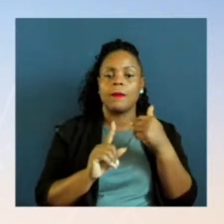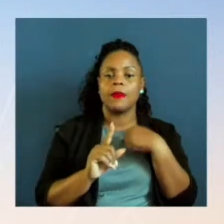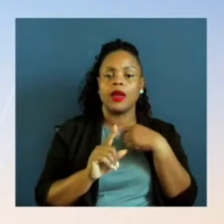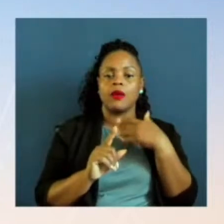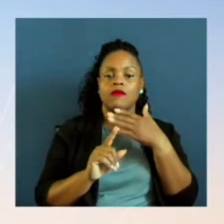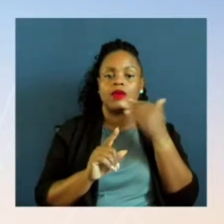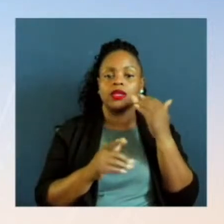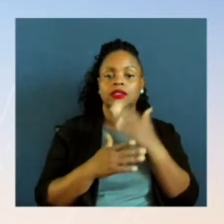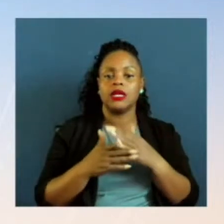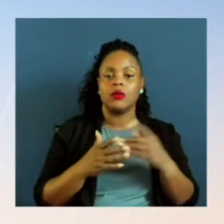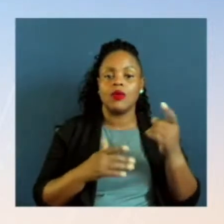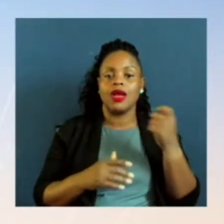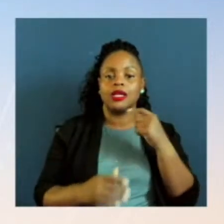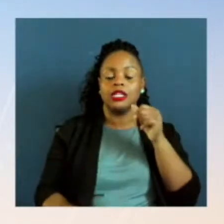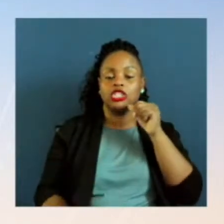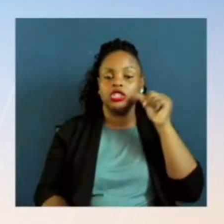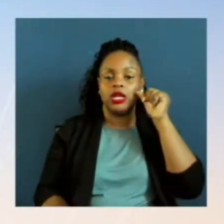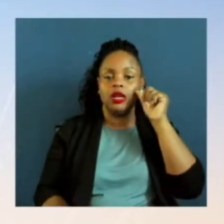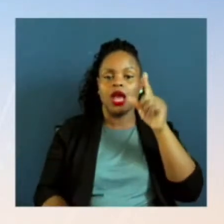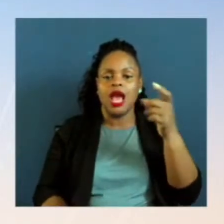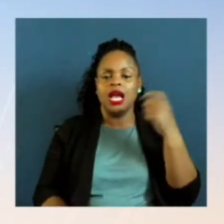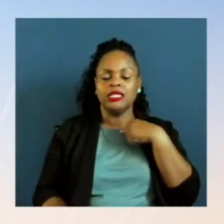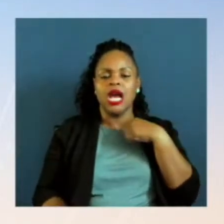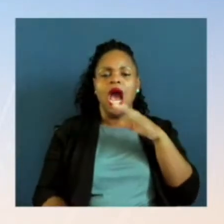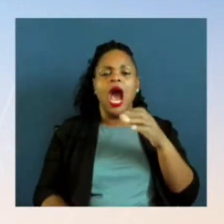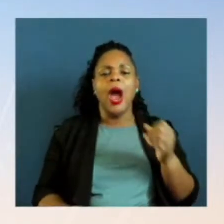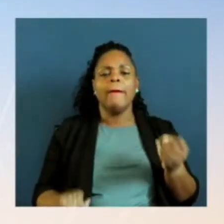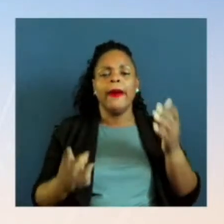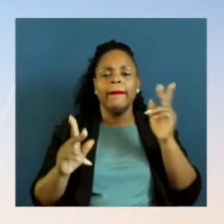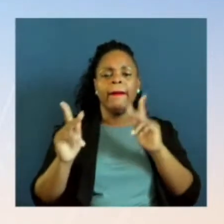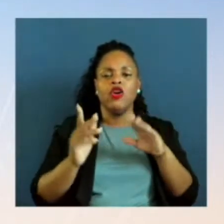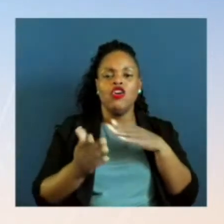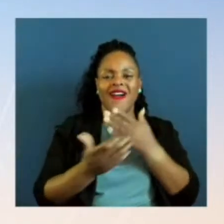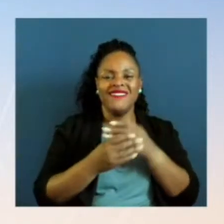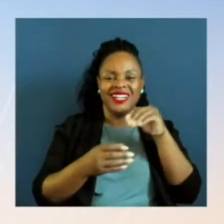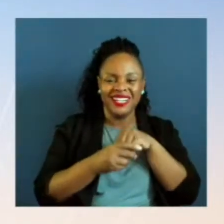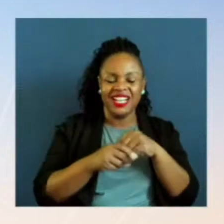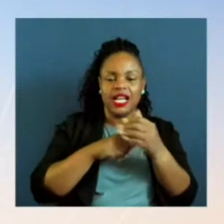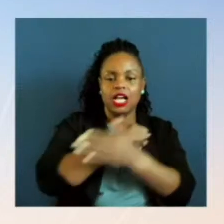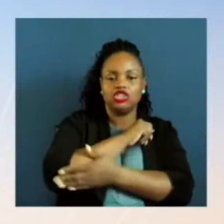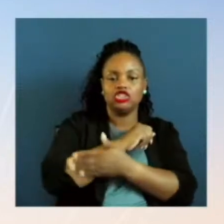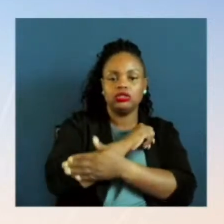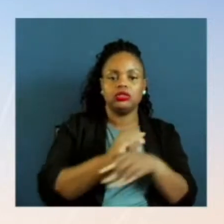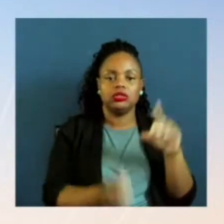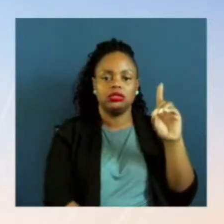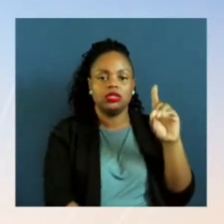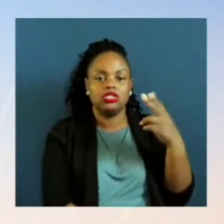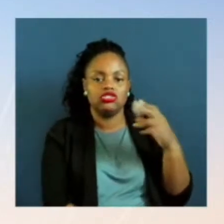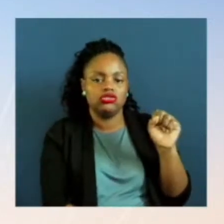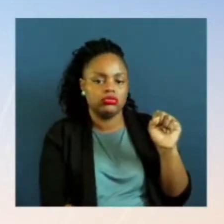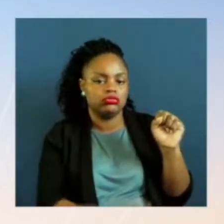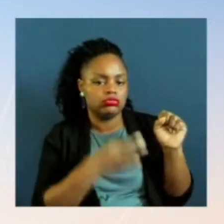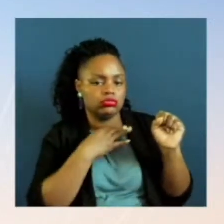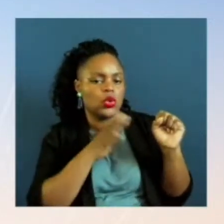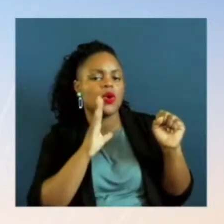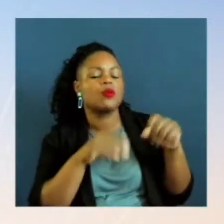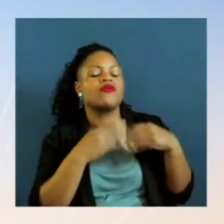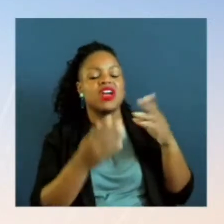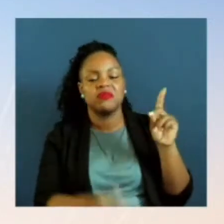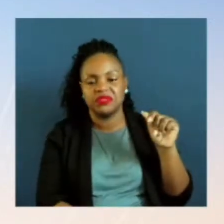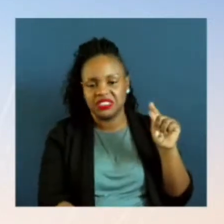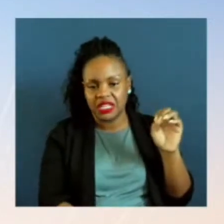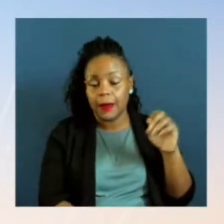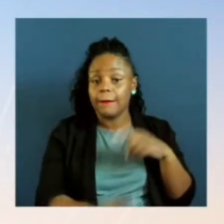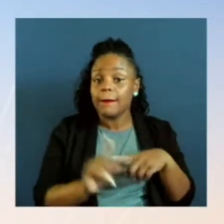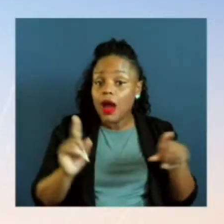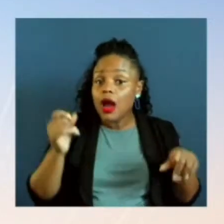people have come into the country. And this is something that DHS will be providing regular updates on, but just to give you an understanding of the breakdown, and then I will come back to your question,